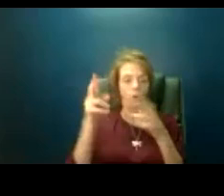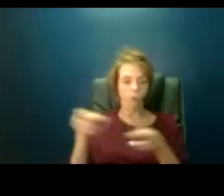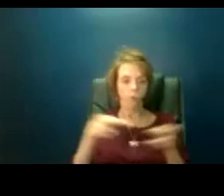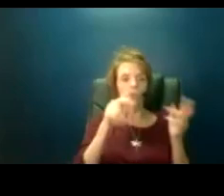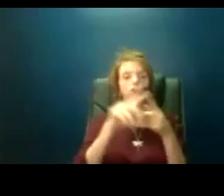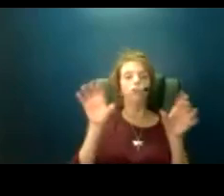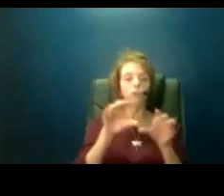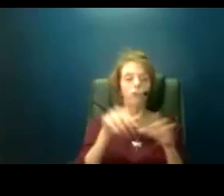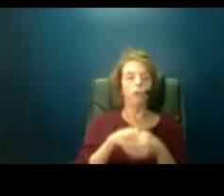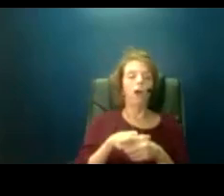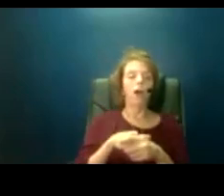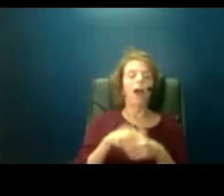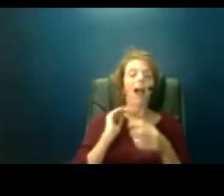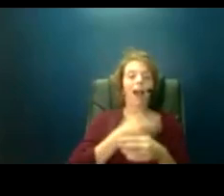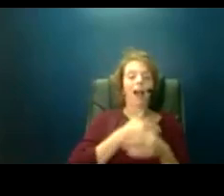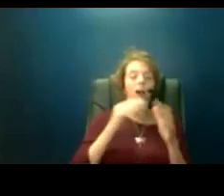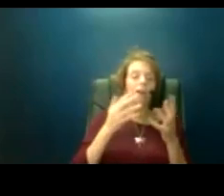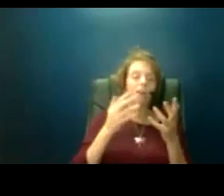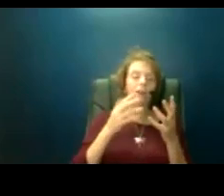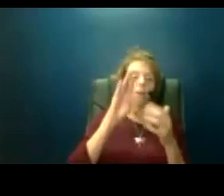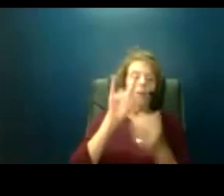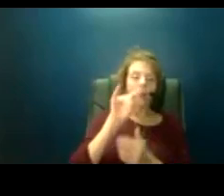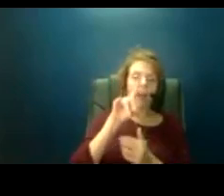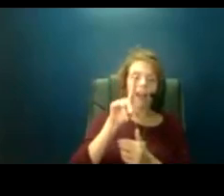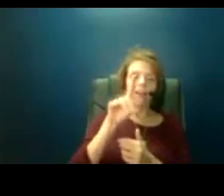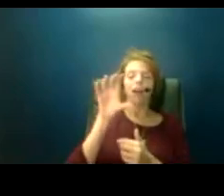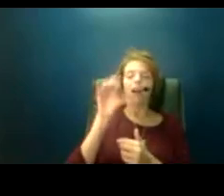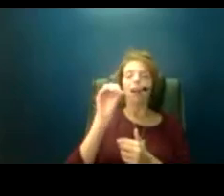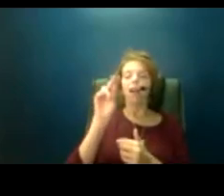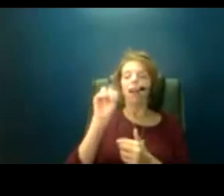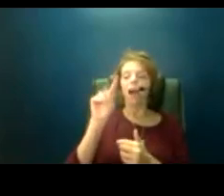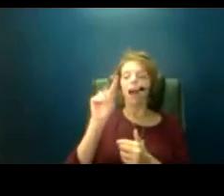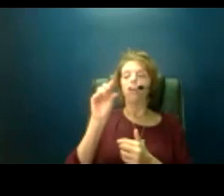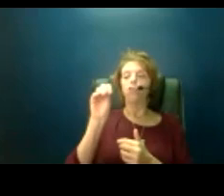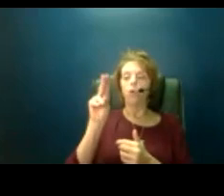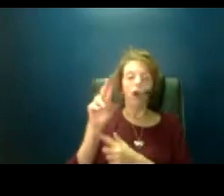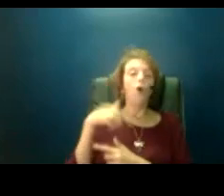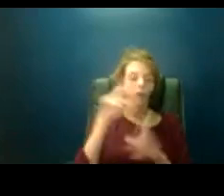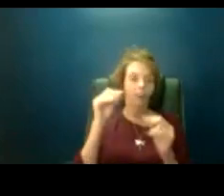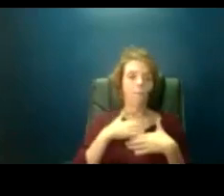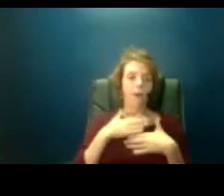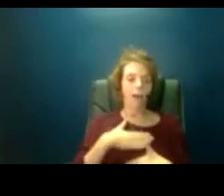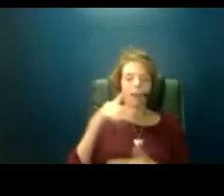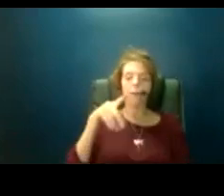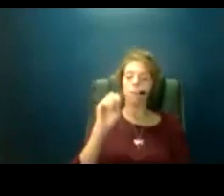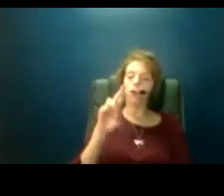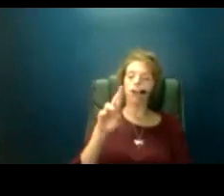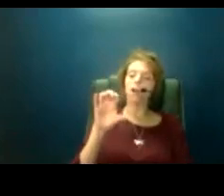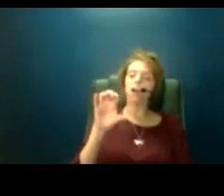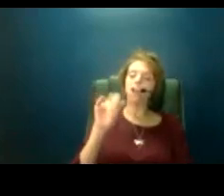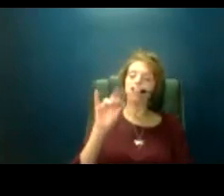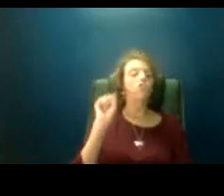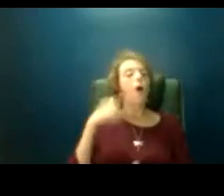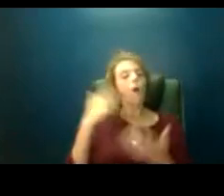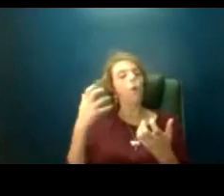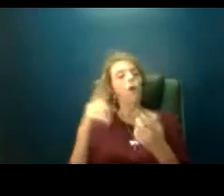do kind of our classic. We've done blind contour, we did body percussion. So I want to